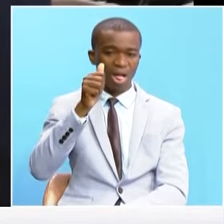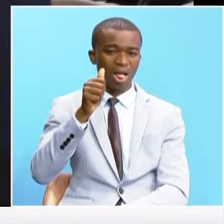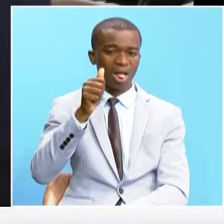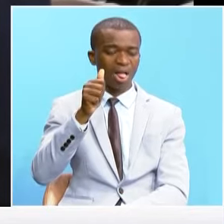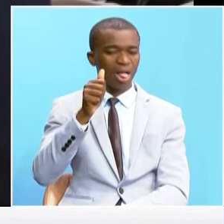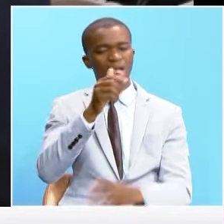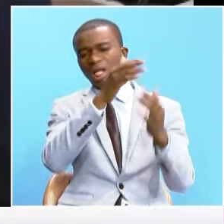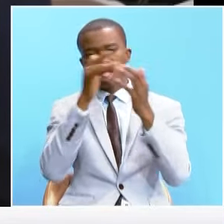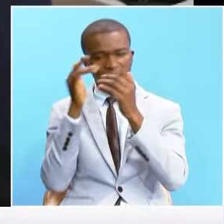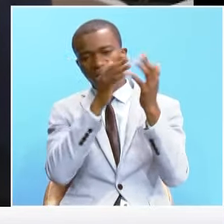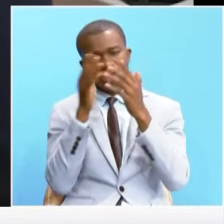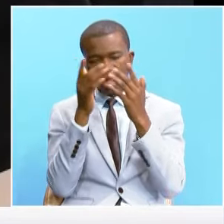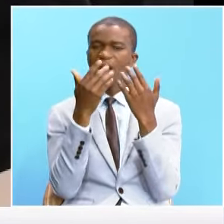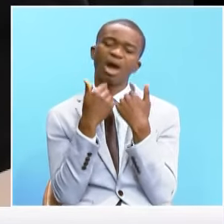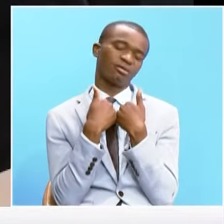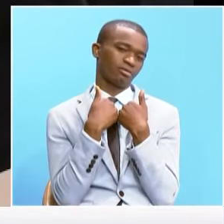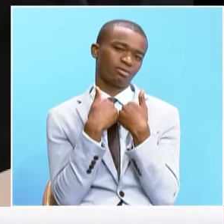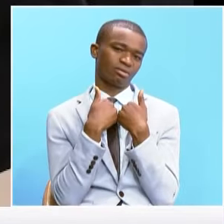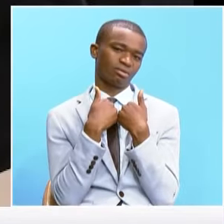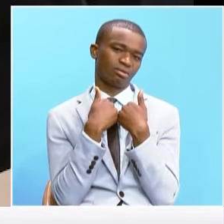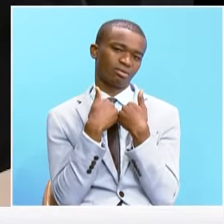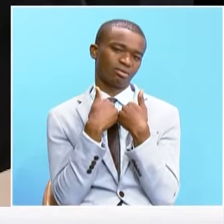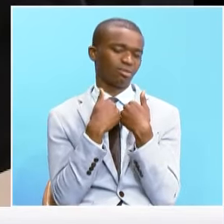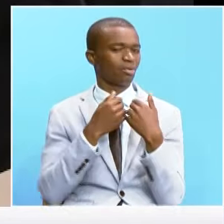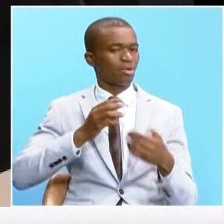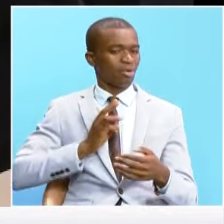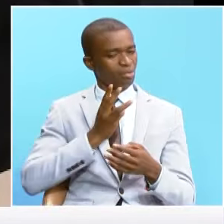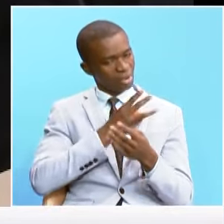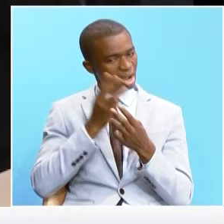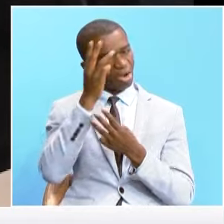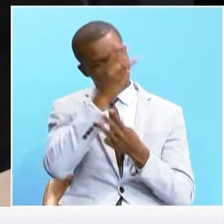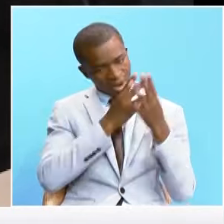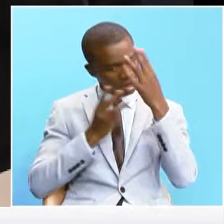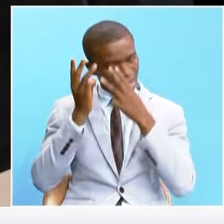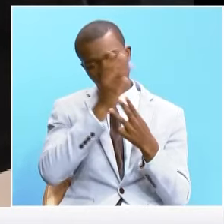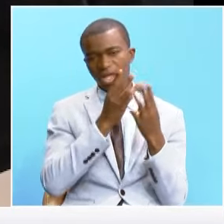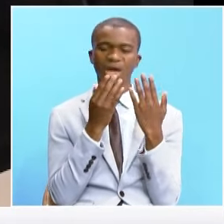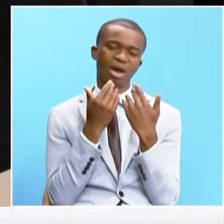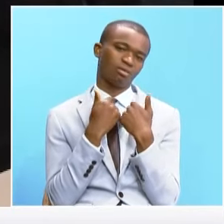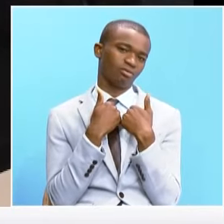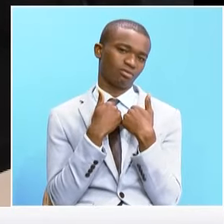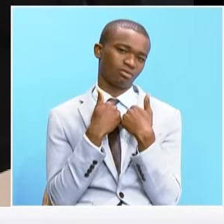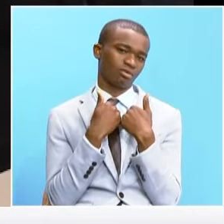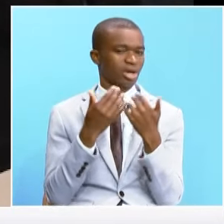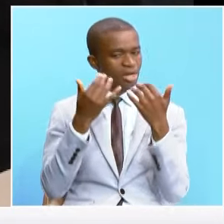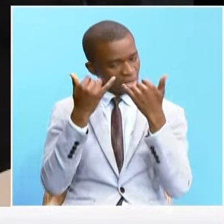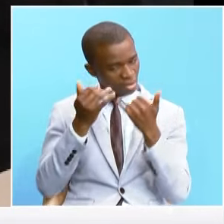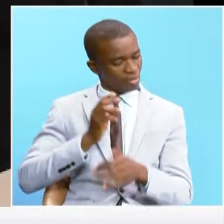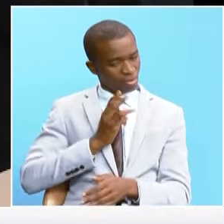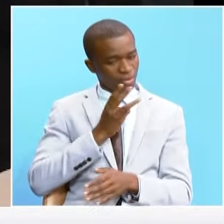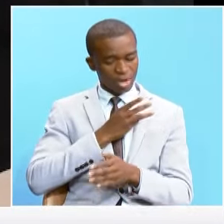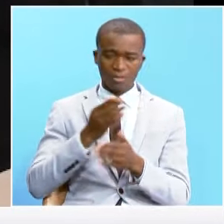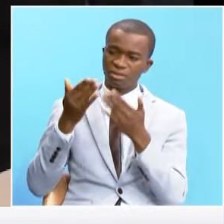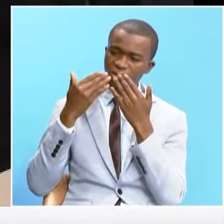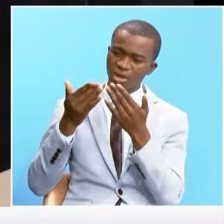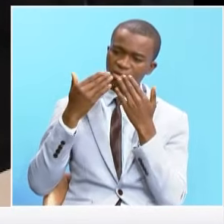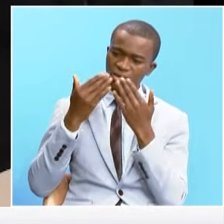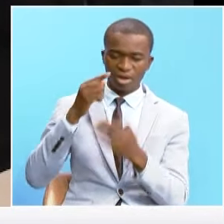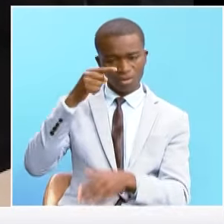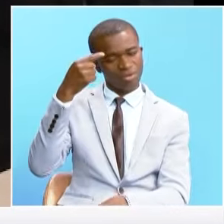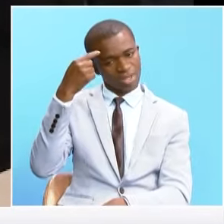to other regions too. We proudly appreciate Zambia's initiative in helping conflicts in the